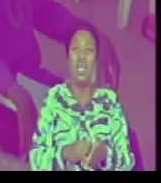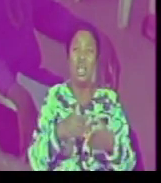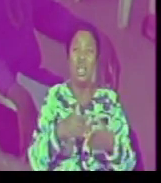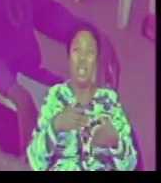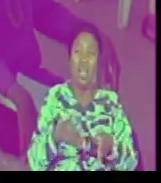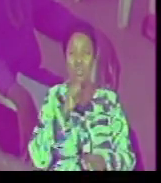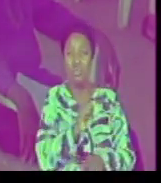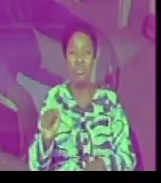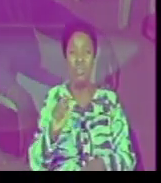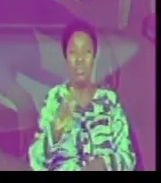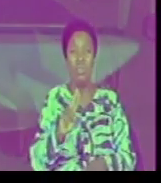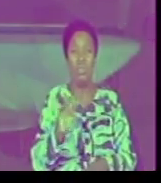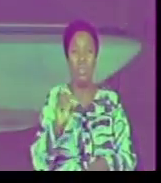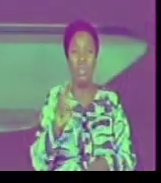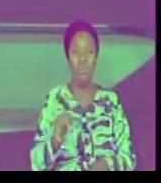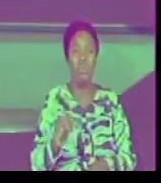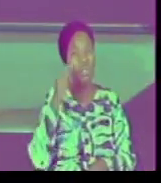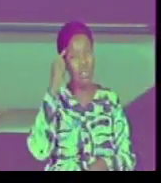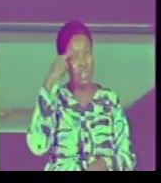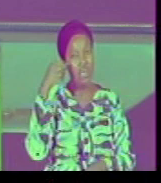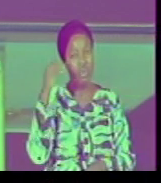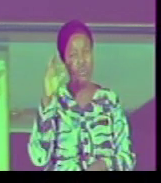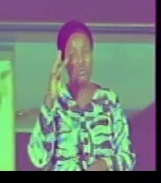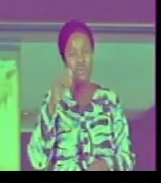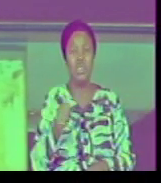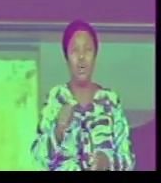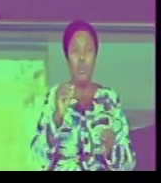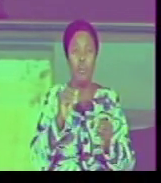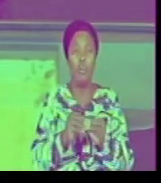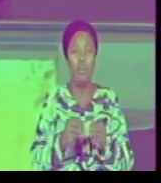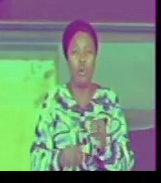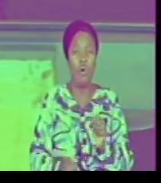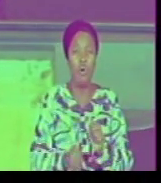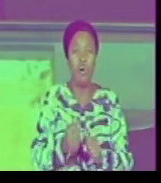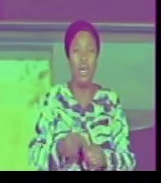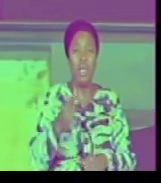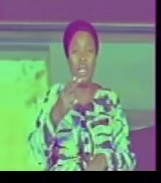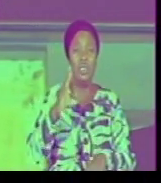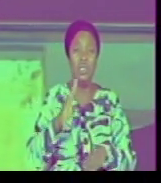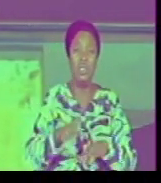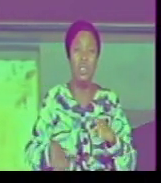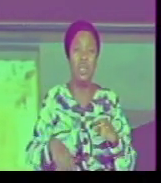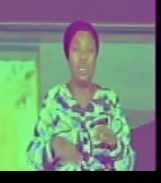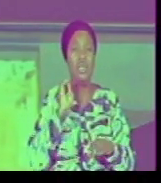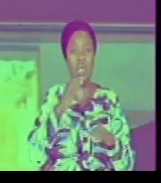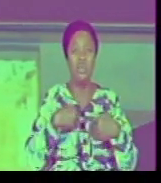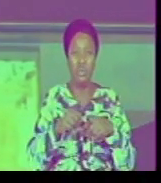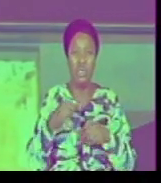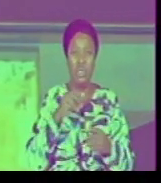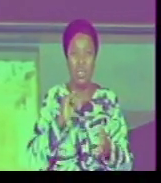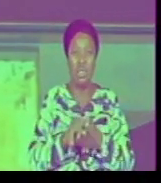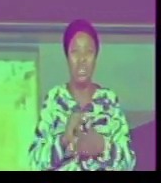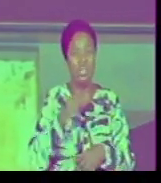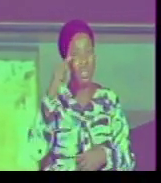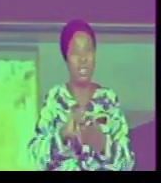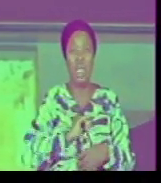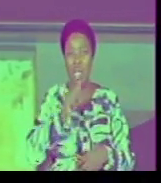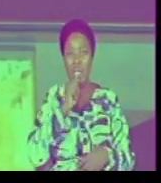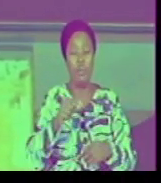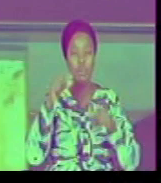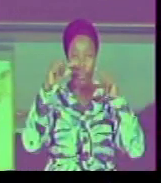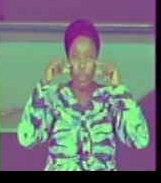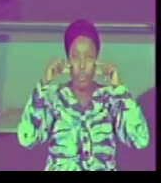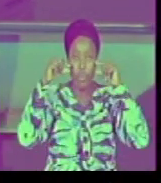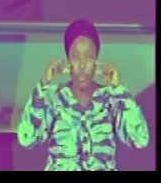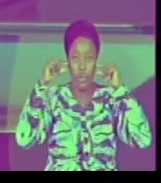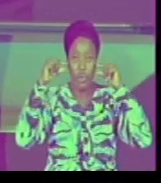highly than he ought to think, and think like I am Moses. No, you are not. Aaron,